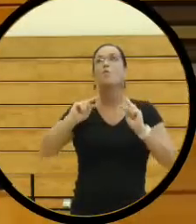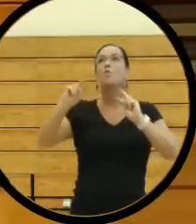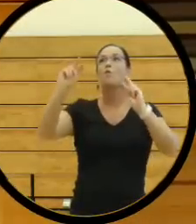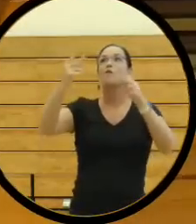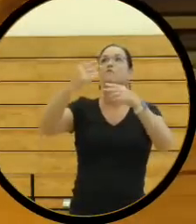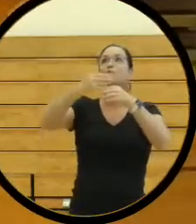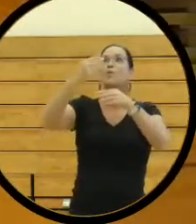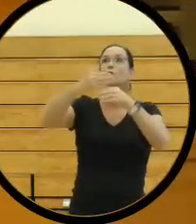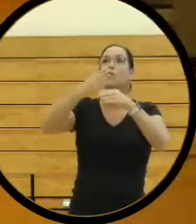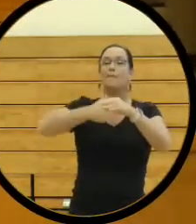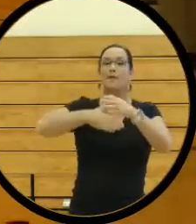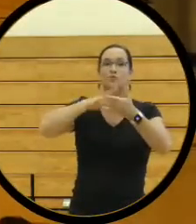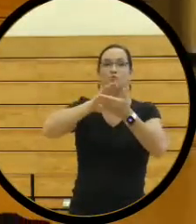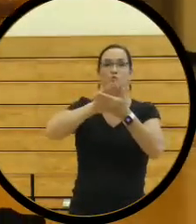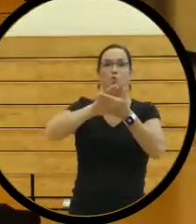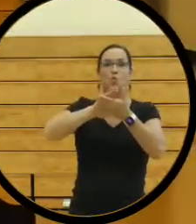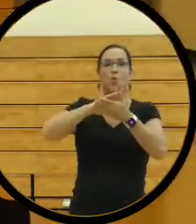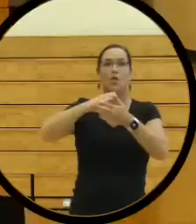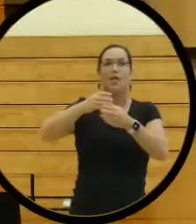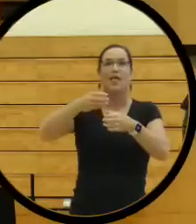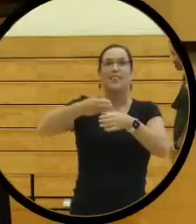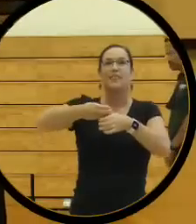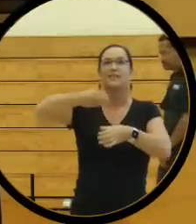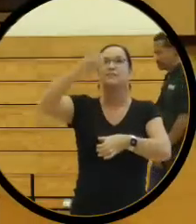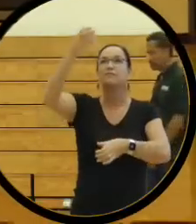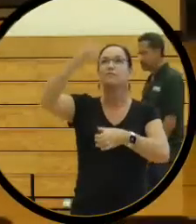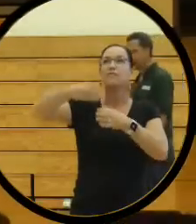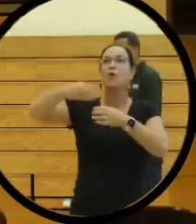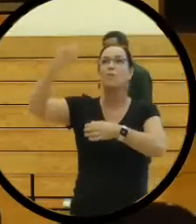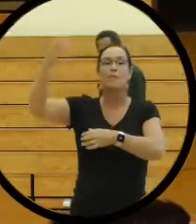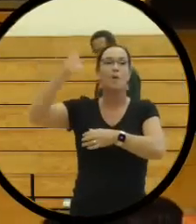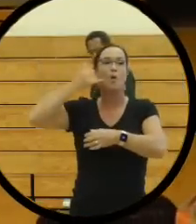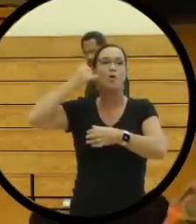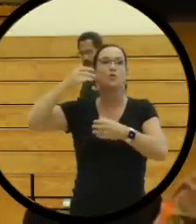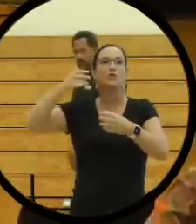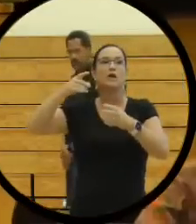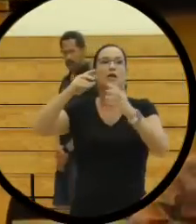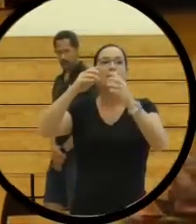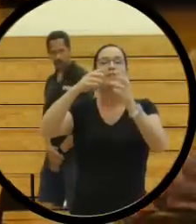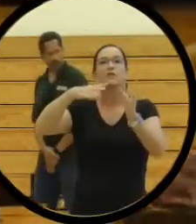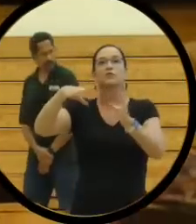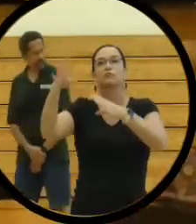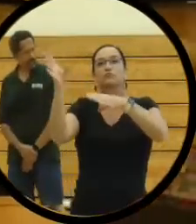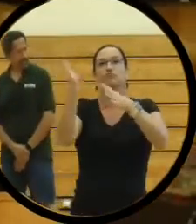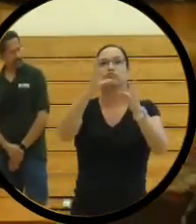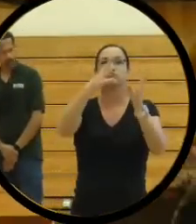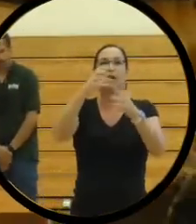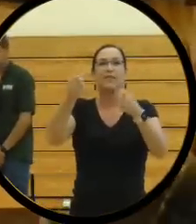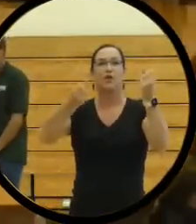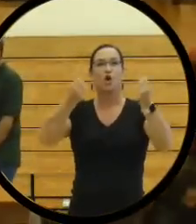of my school telephone poles going like this, and I watched cars